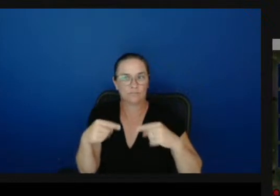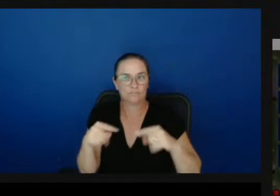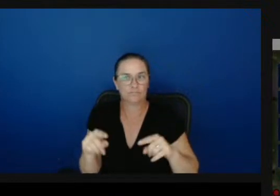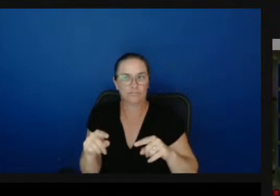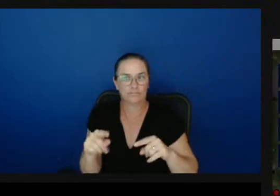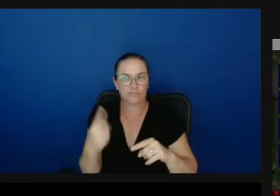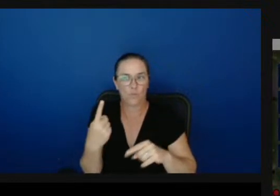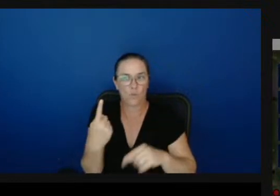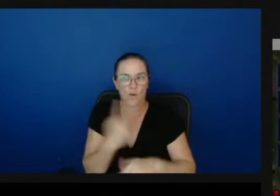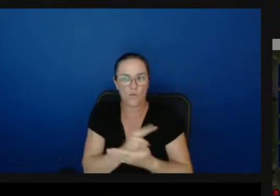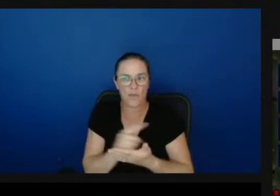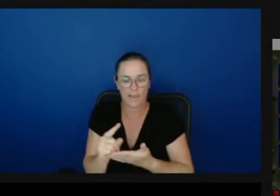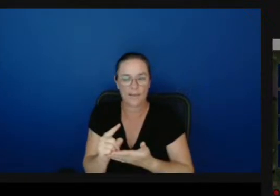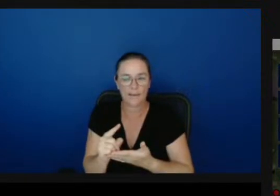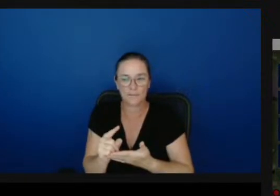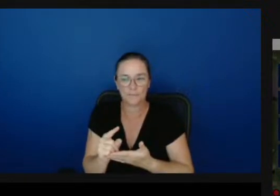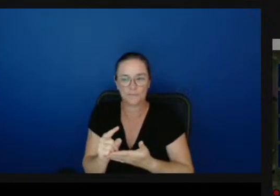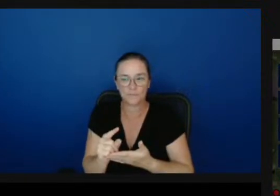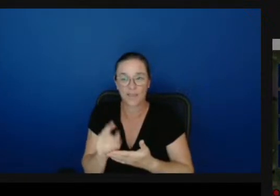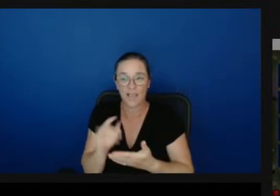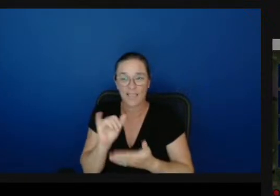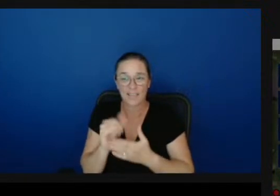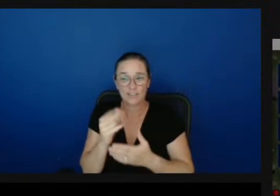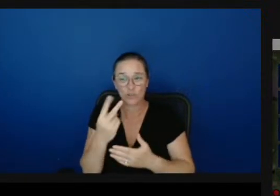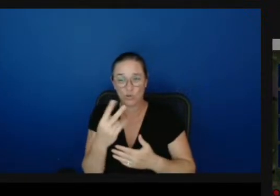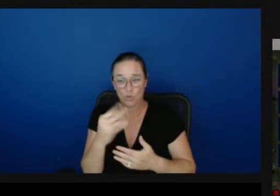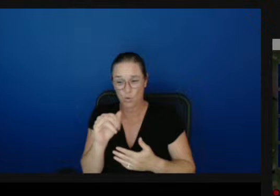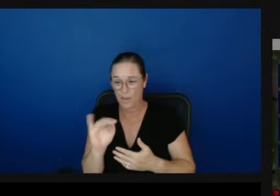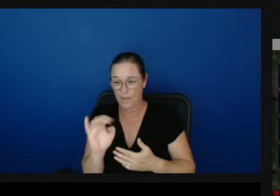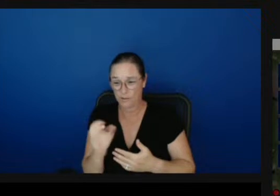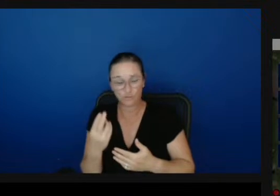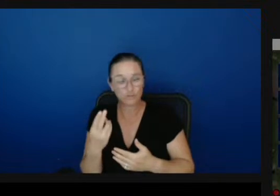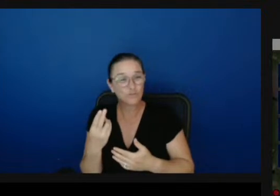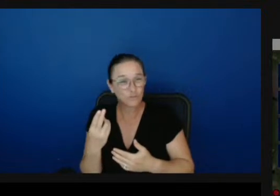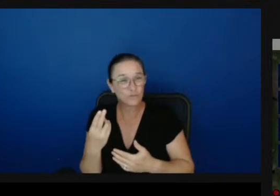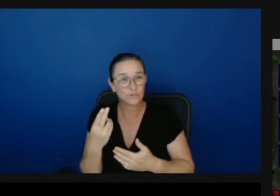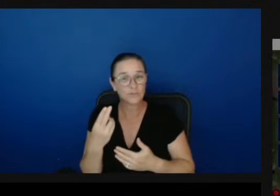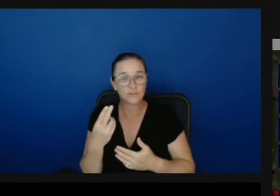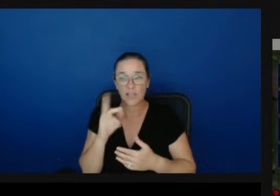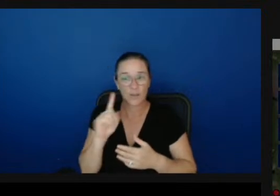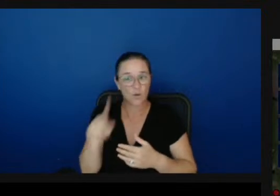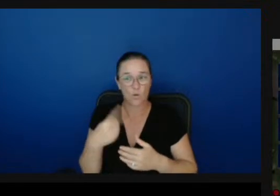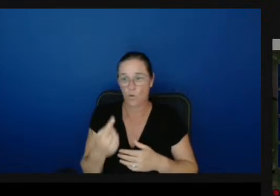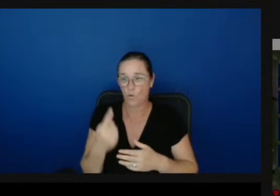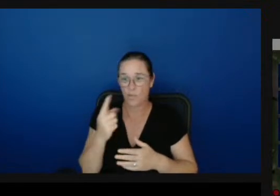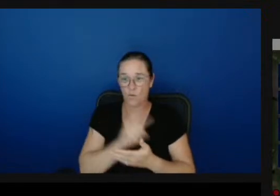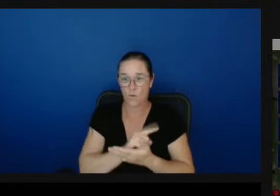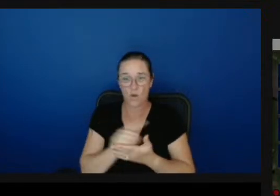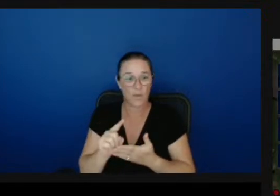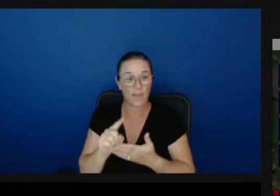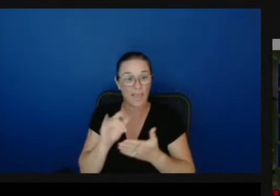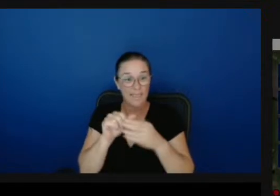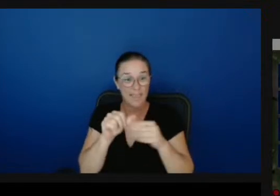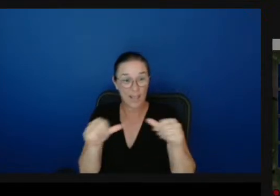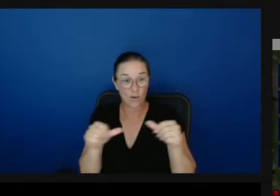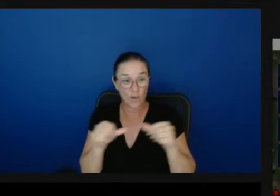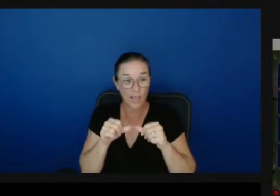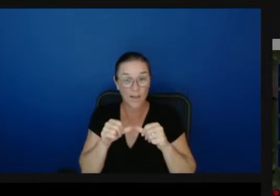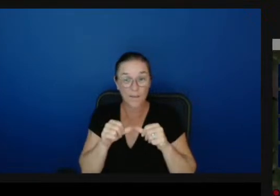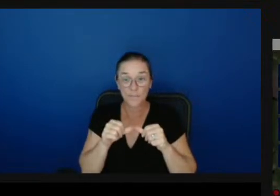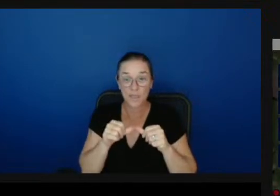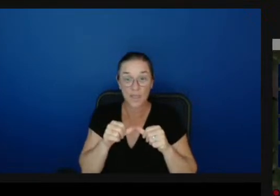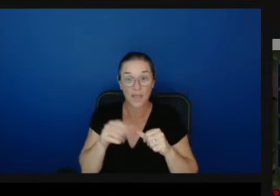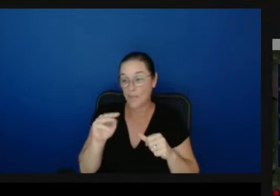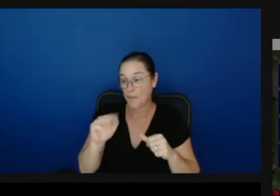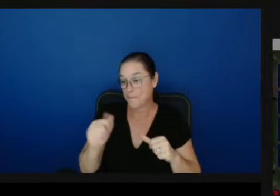area. Right? You're looking at, what is that? 2 inches of uplift in a week in an area where magma is no